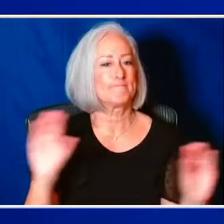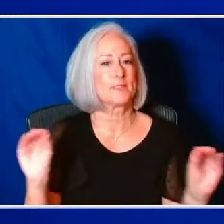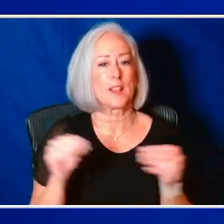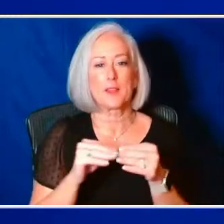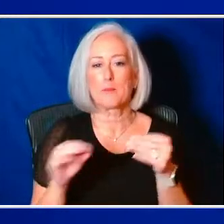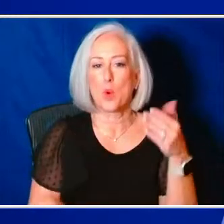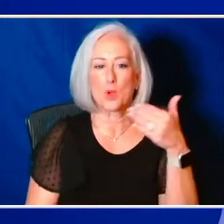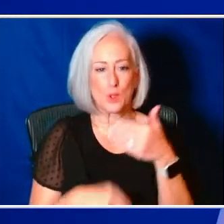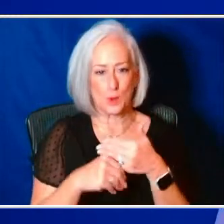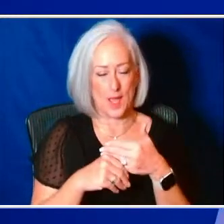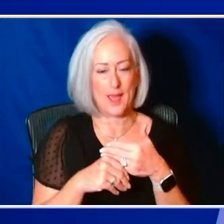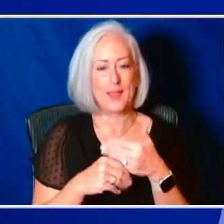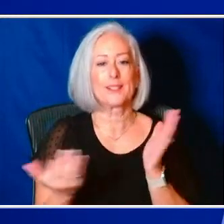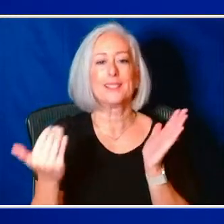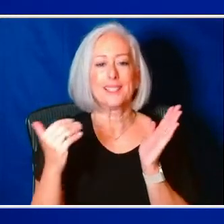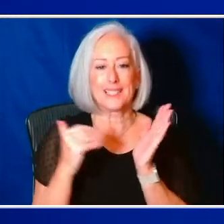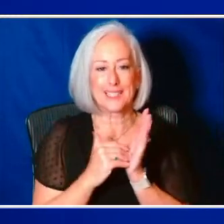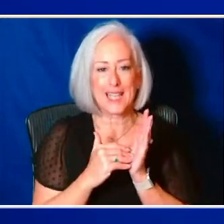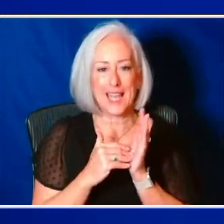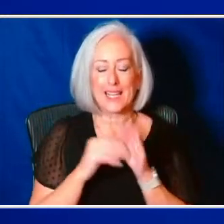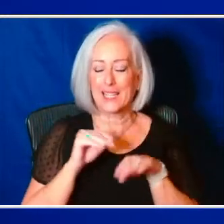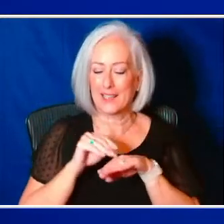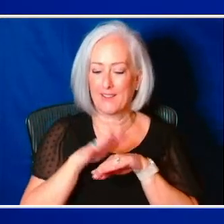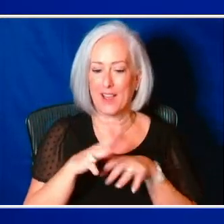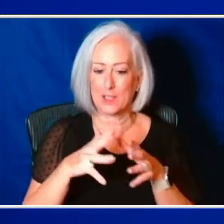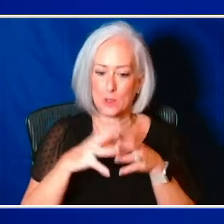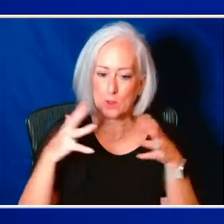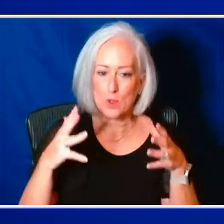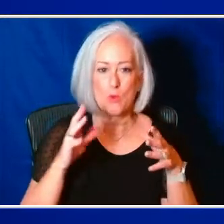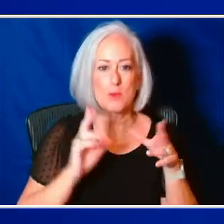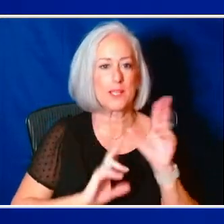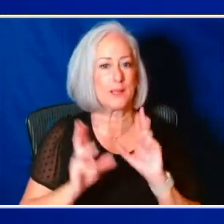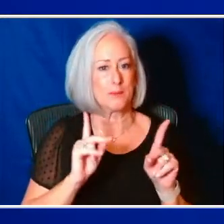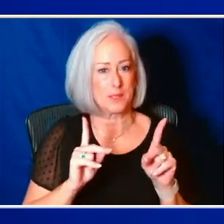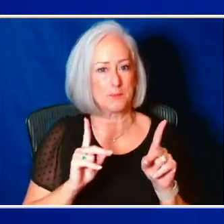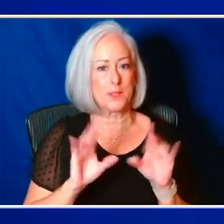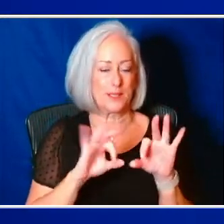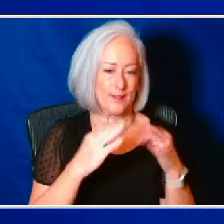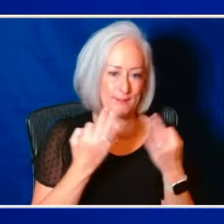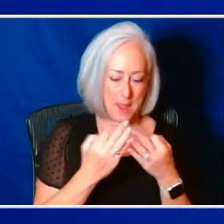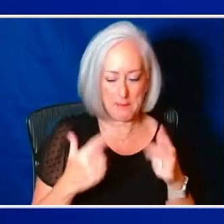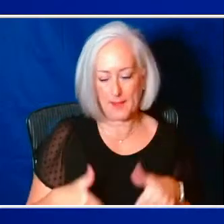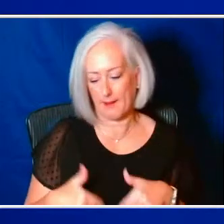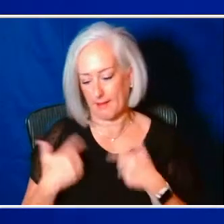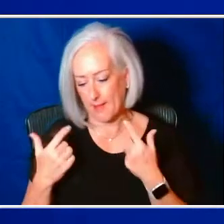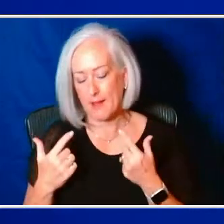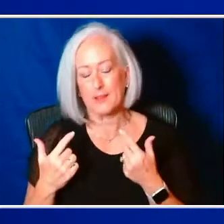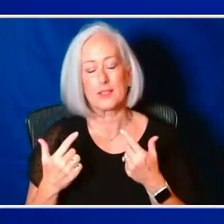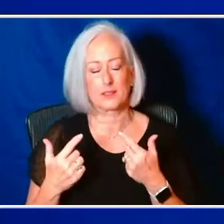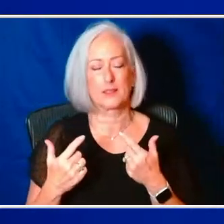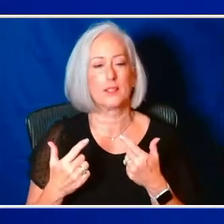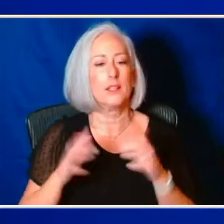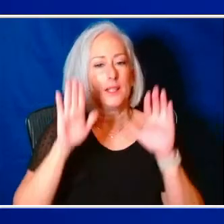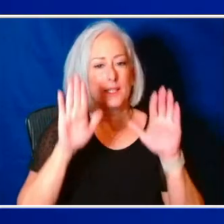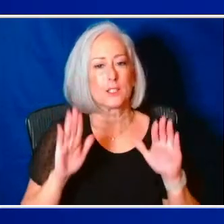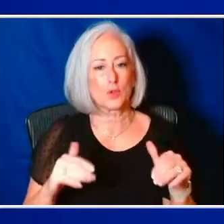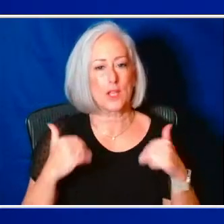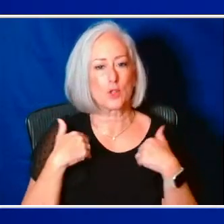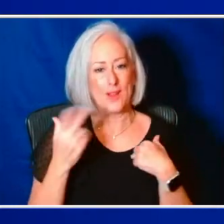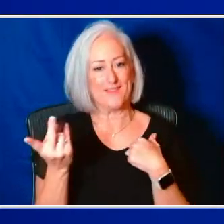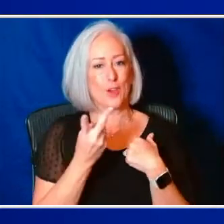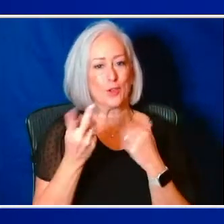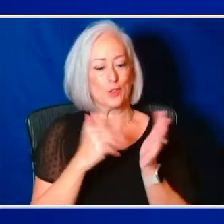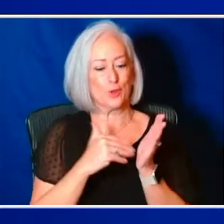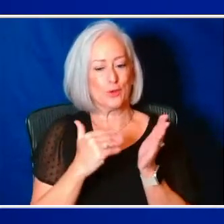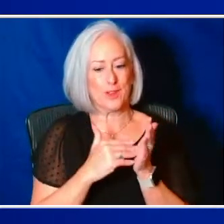this affects so many people, so many families, so many lives. It's great to have these two physicians here working with these